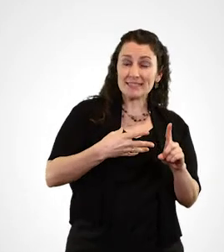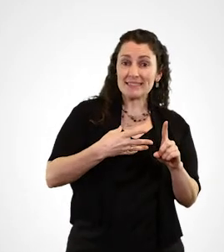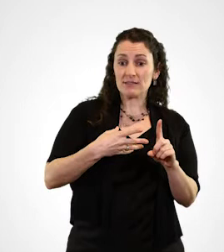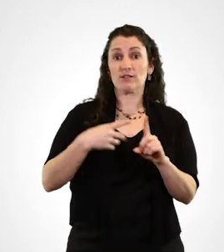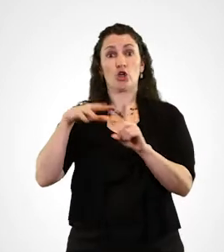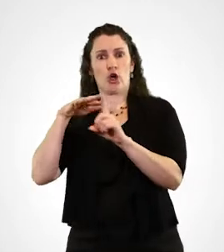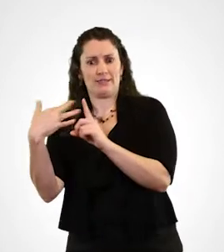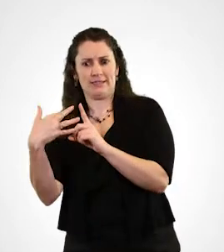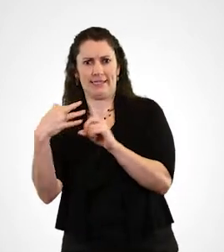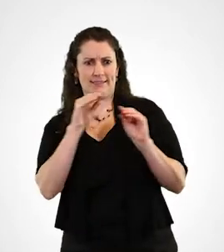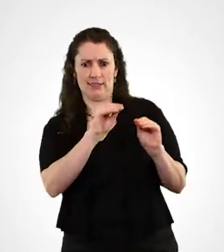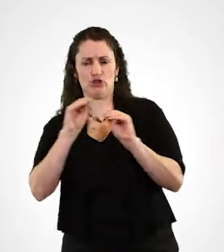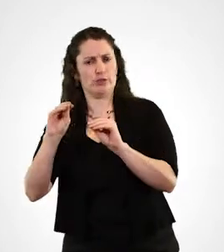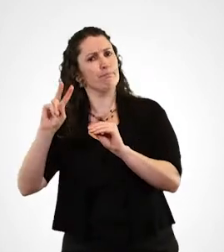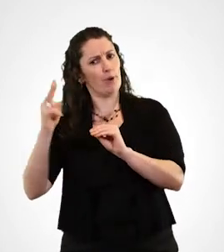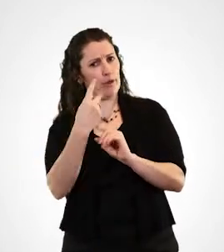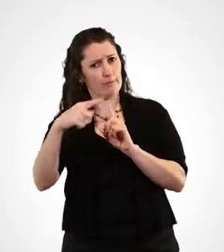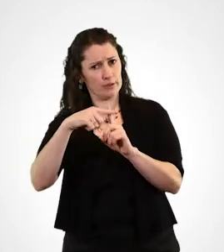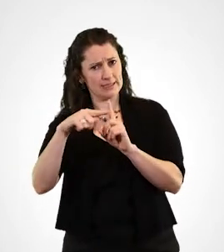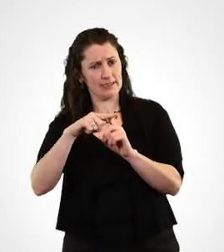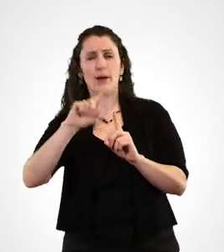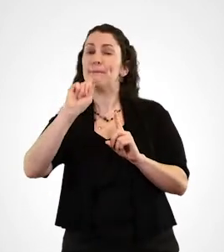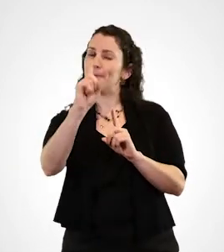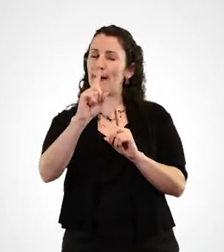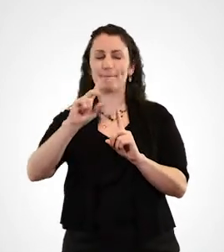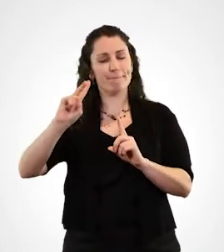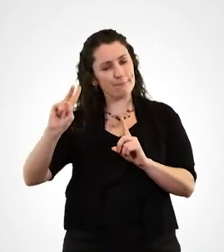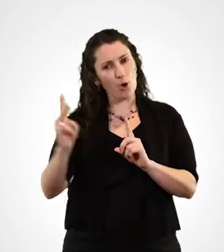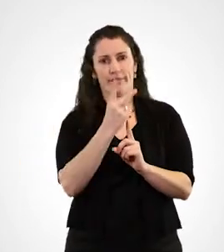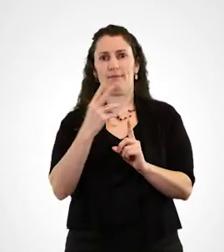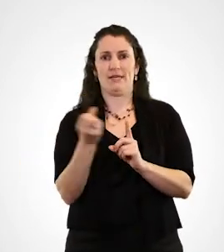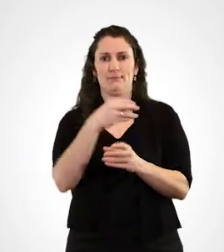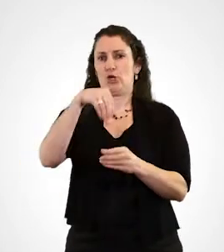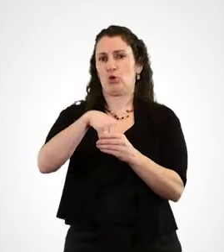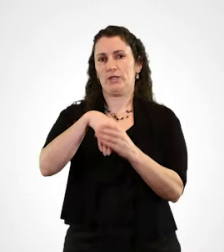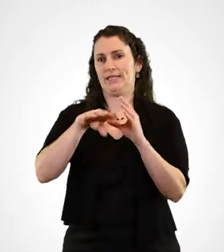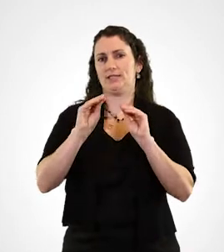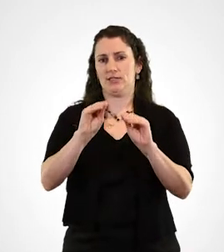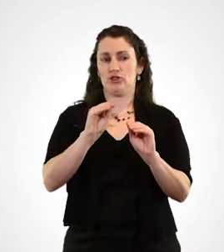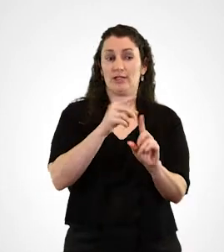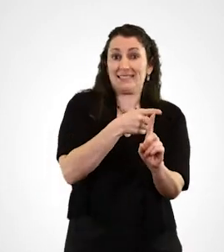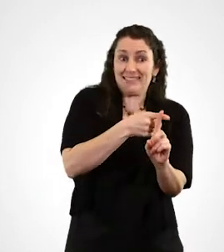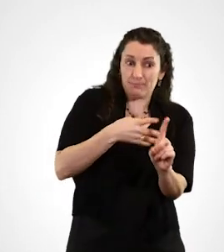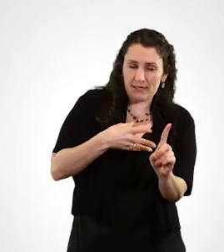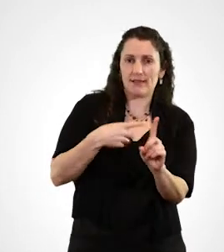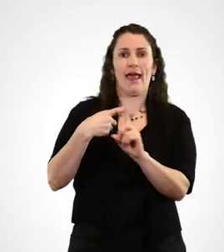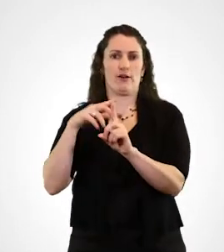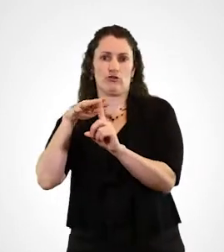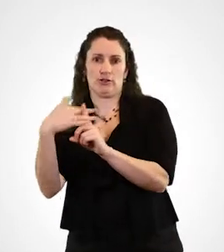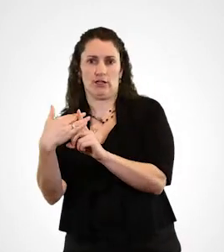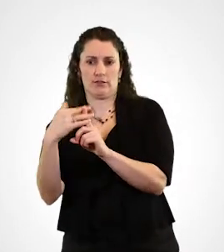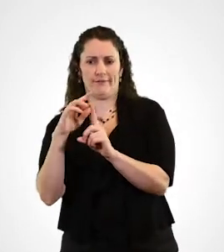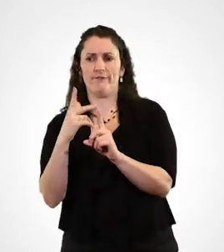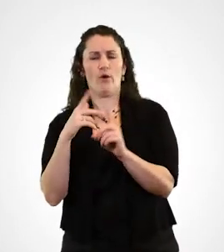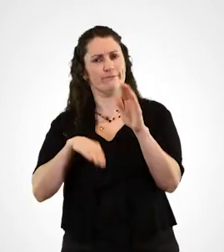positive outcomes, but both explicit and in-context vocabulary instruction are necessary